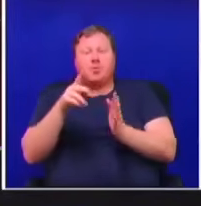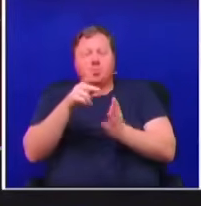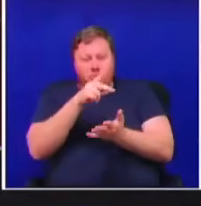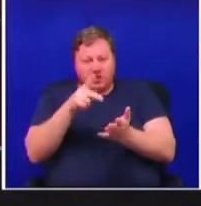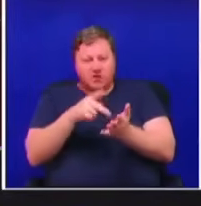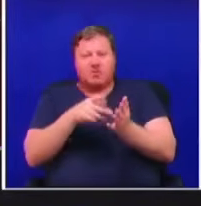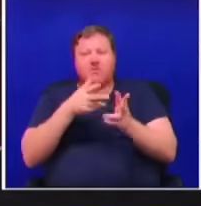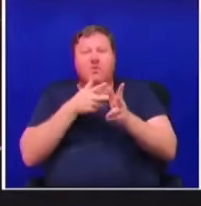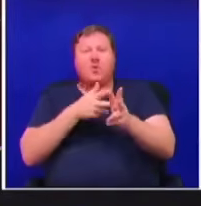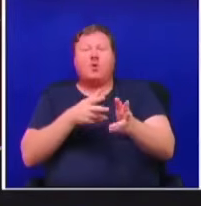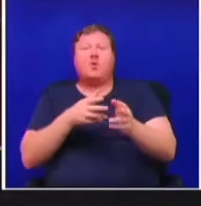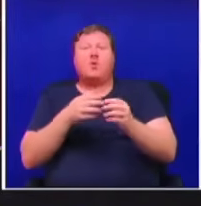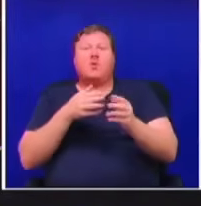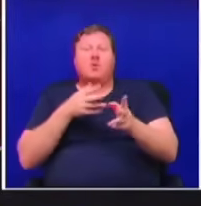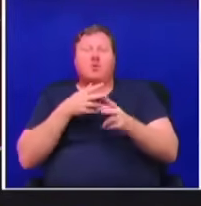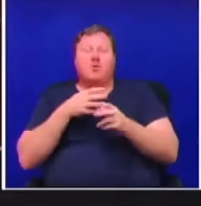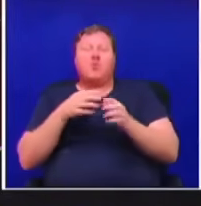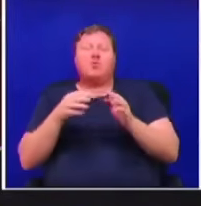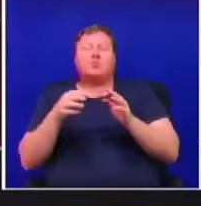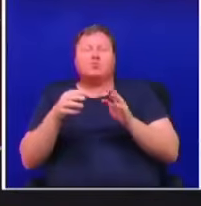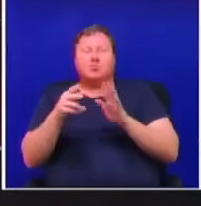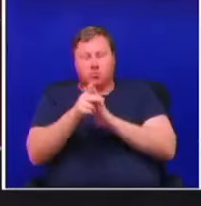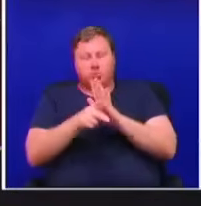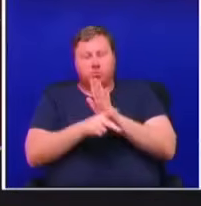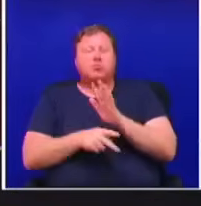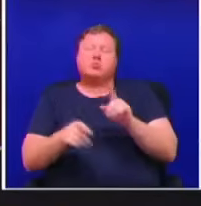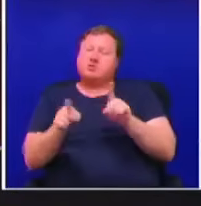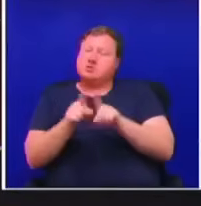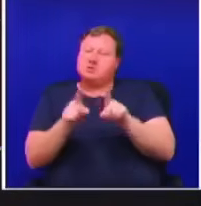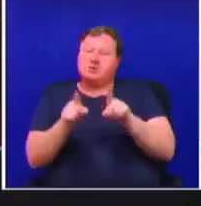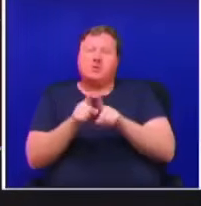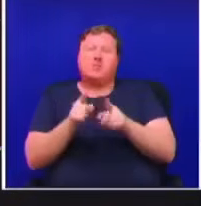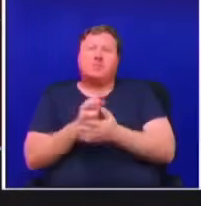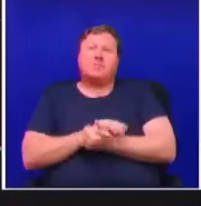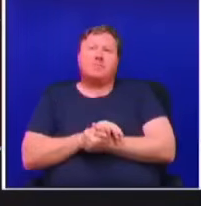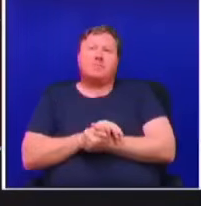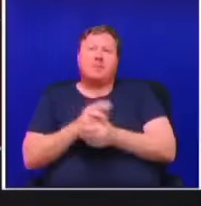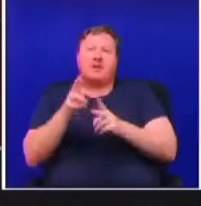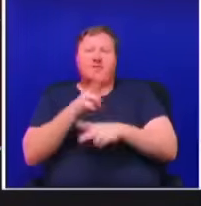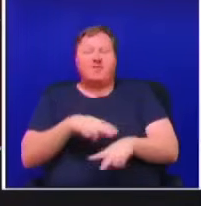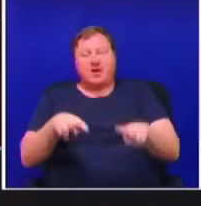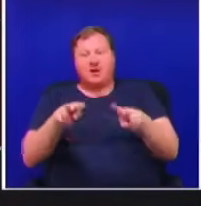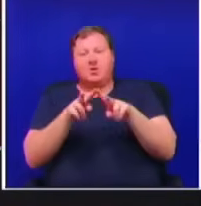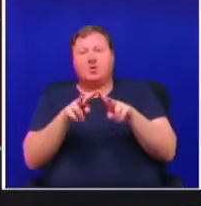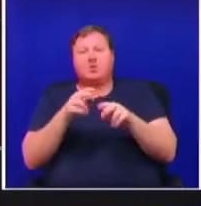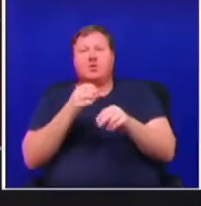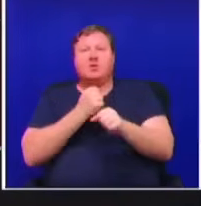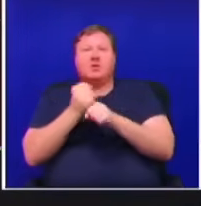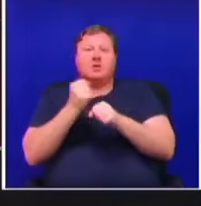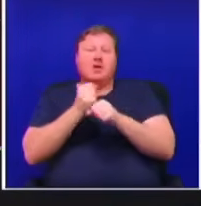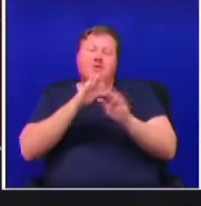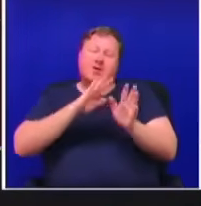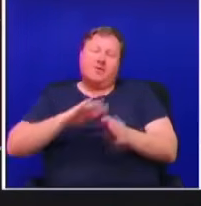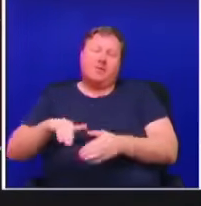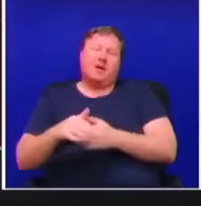will always adhere to our own principles and values and never abandon